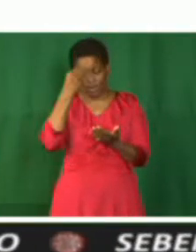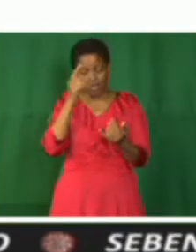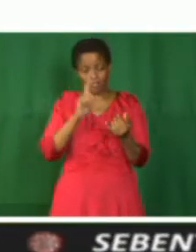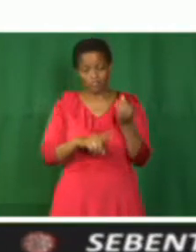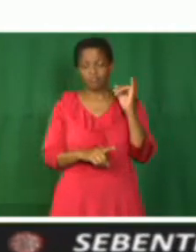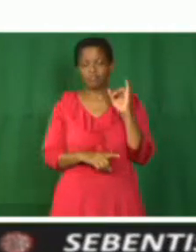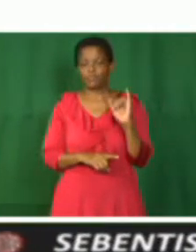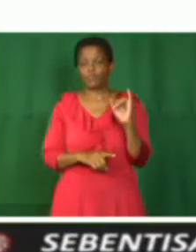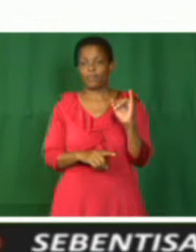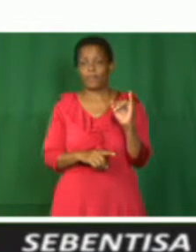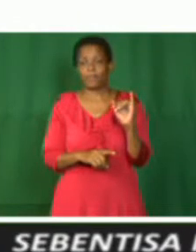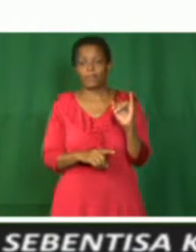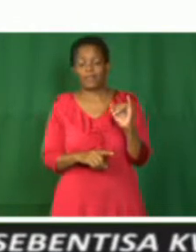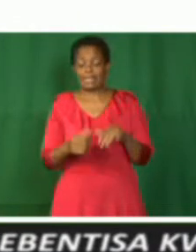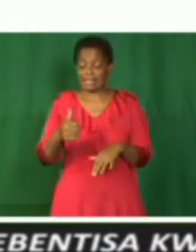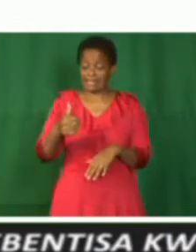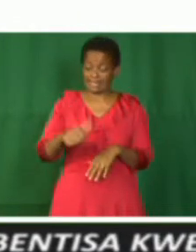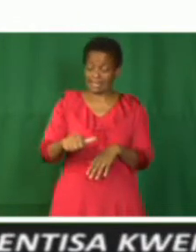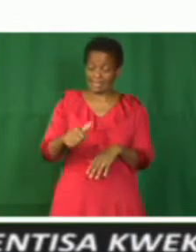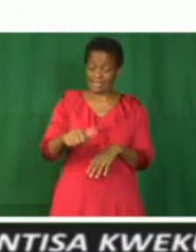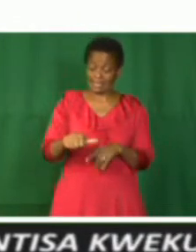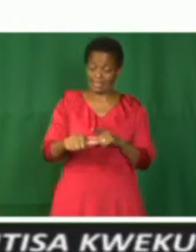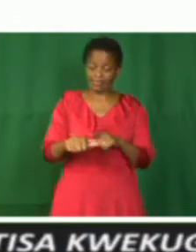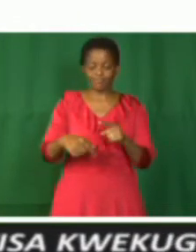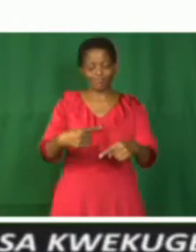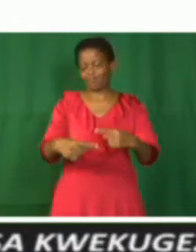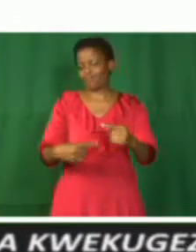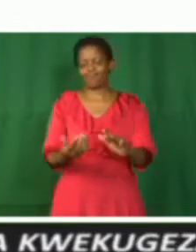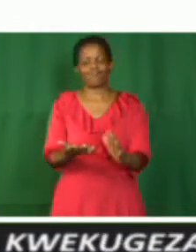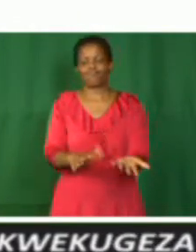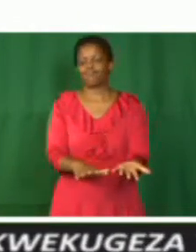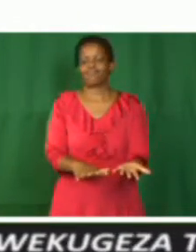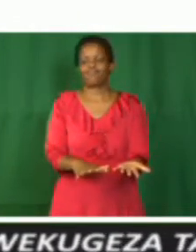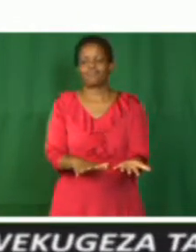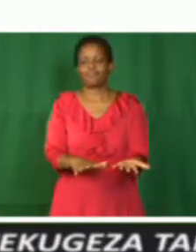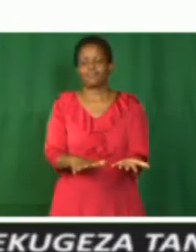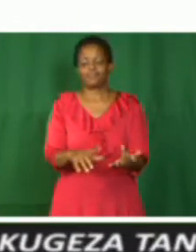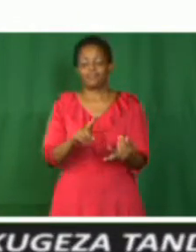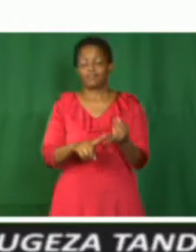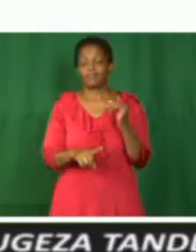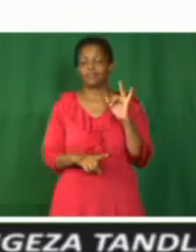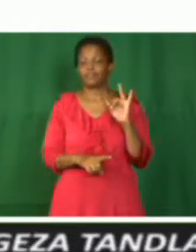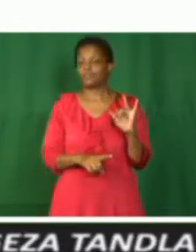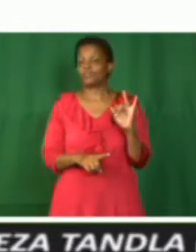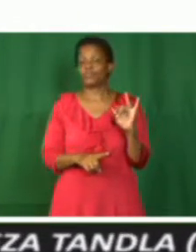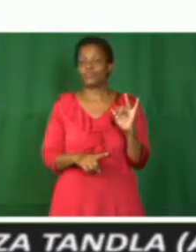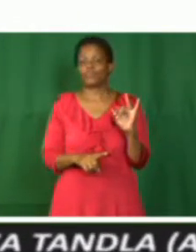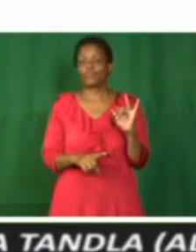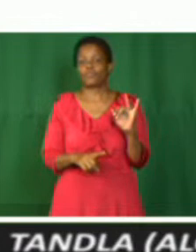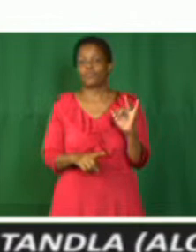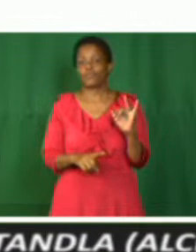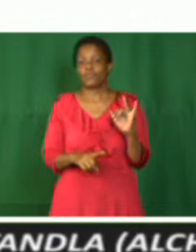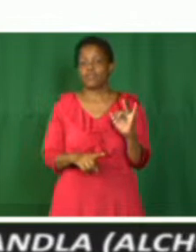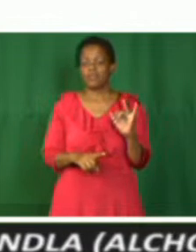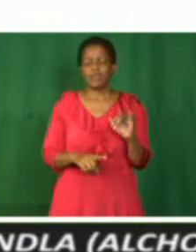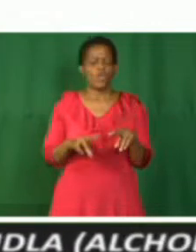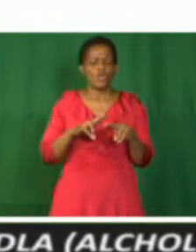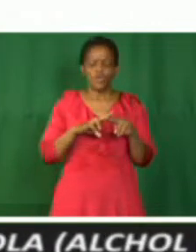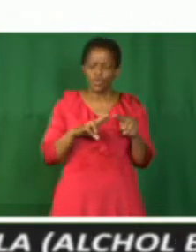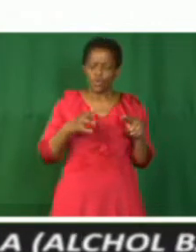first one, that the consequence of sin is death. Now, the second one is that we should not conspire